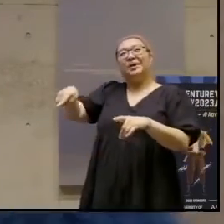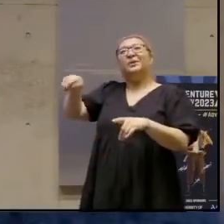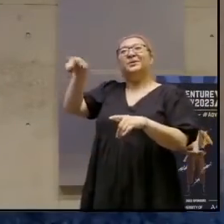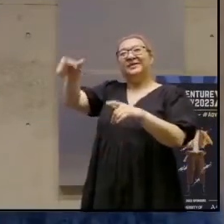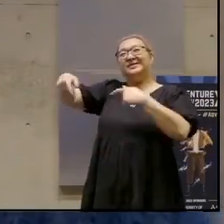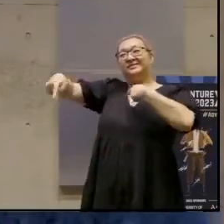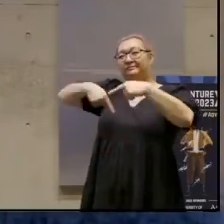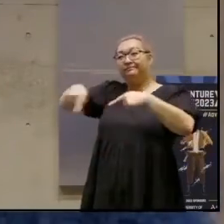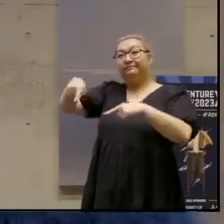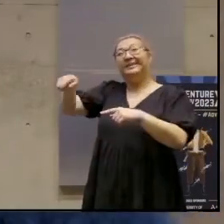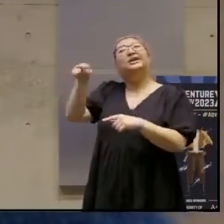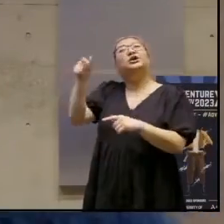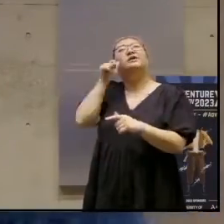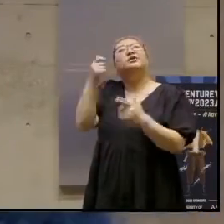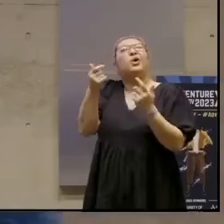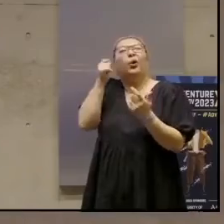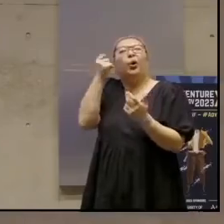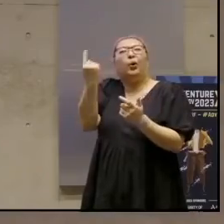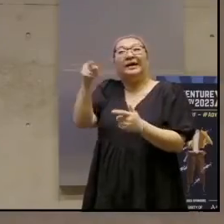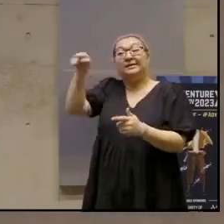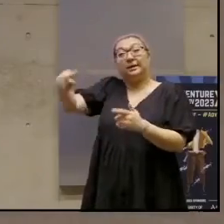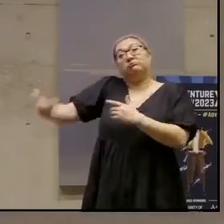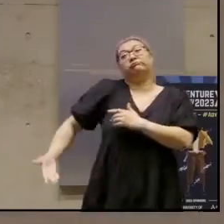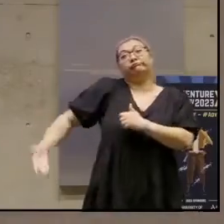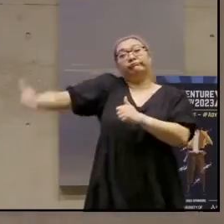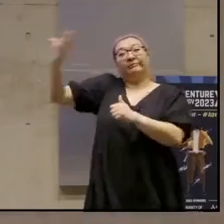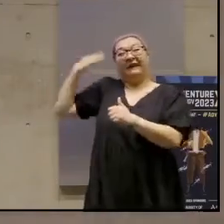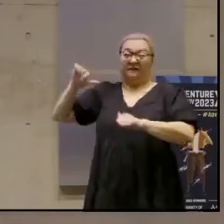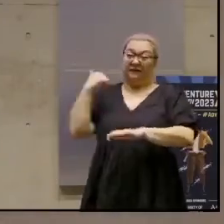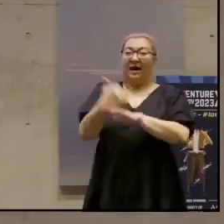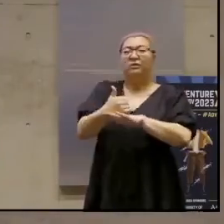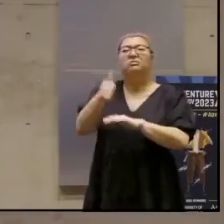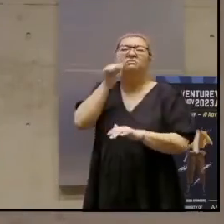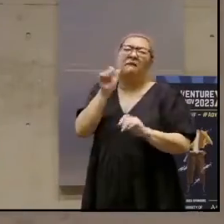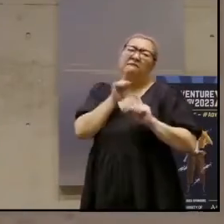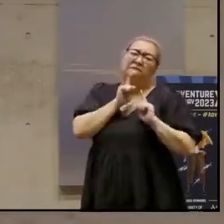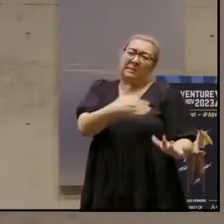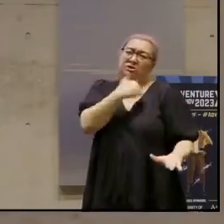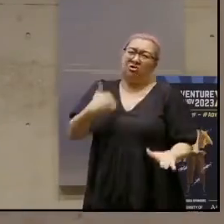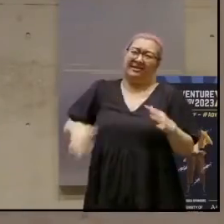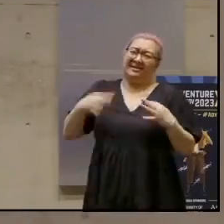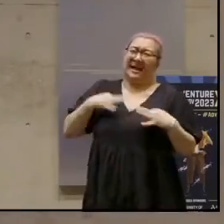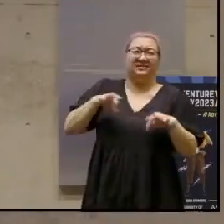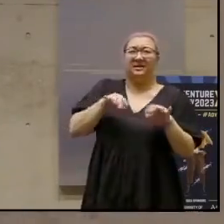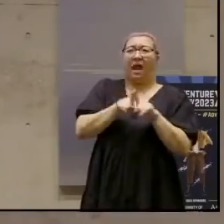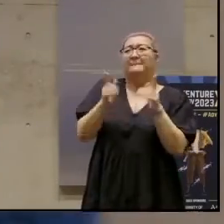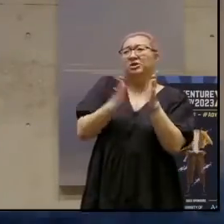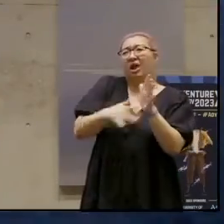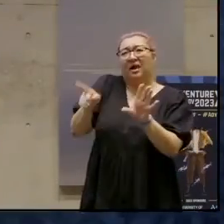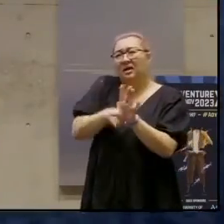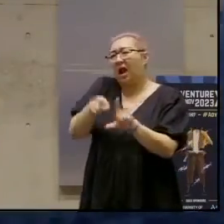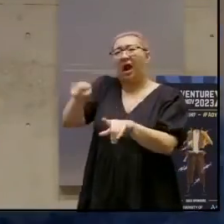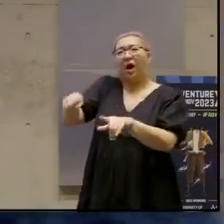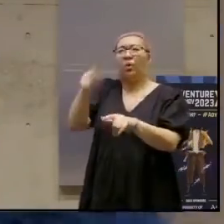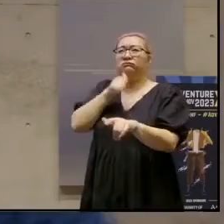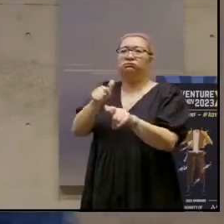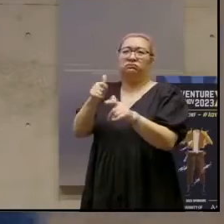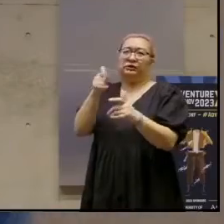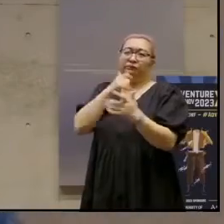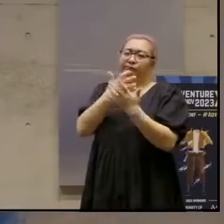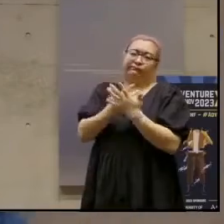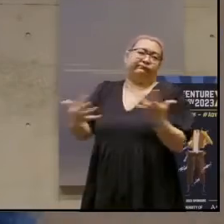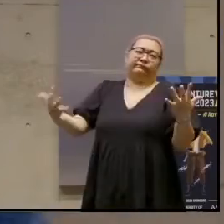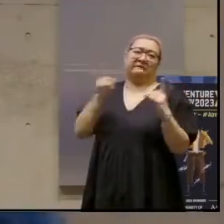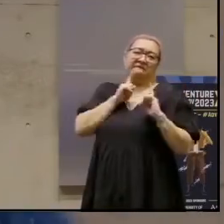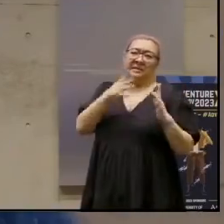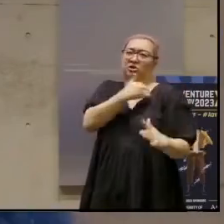successful people. That is a direct reference to this film. So again, there are other locations when you watch the movie and be like, Morrison lied to